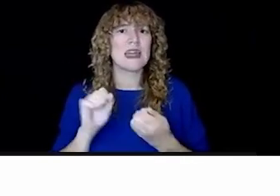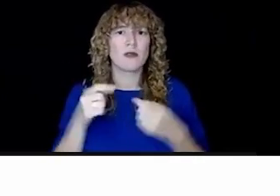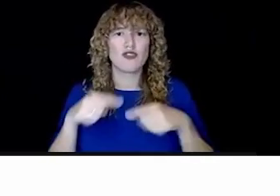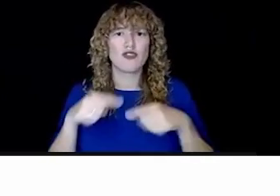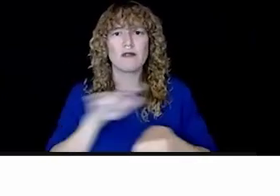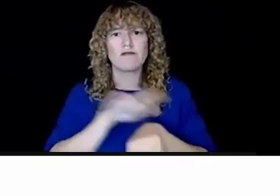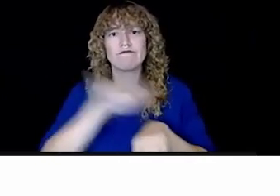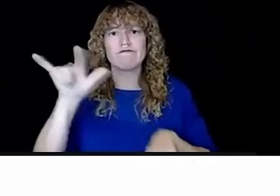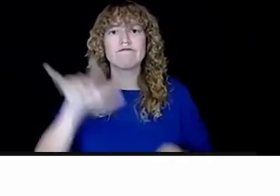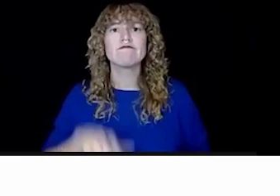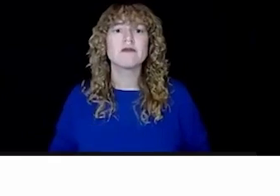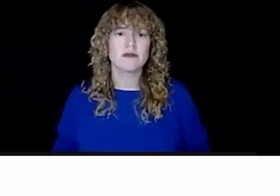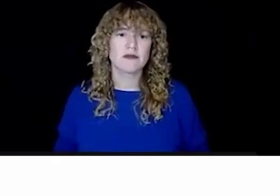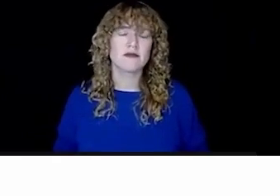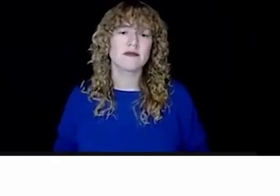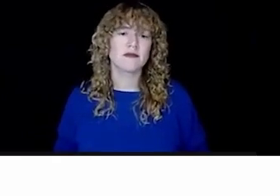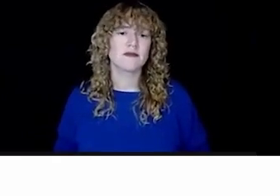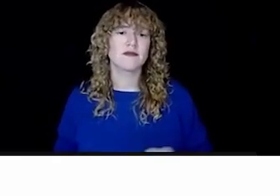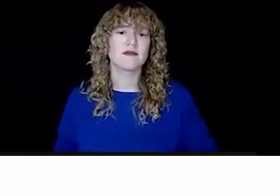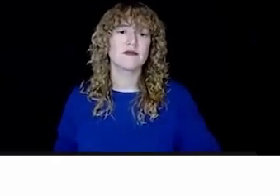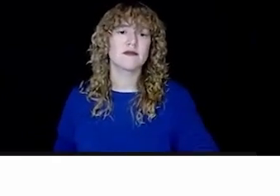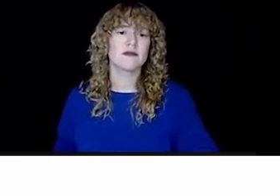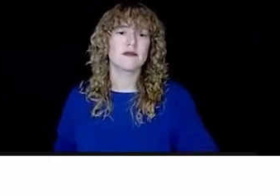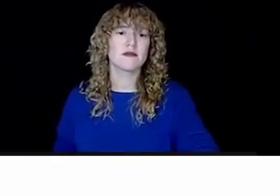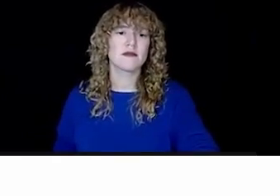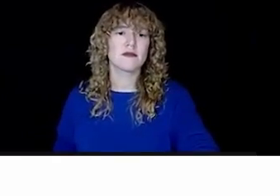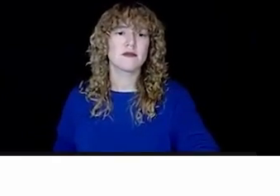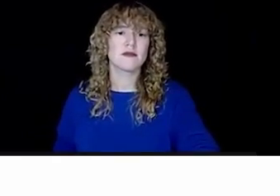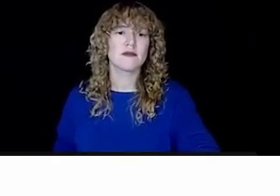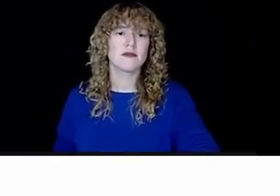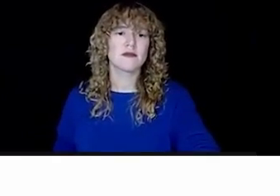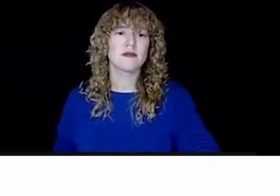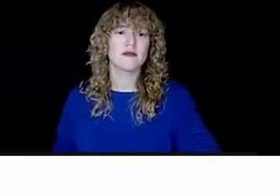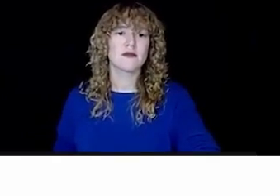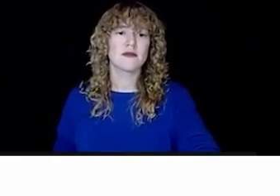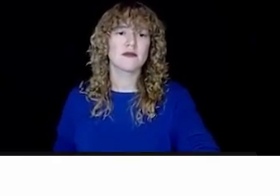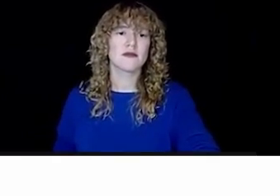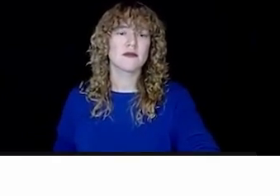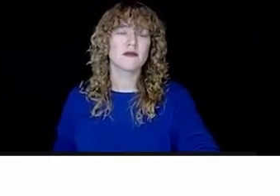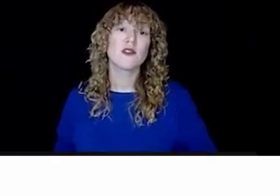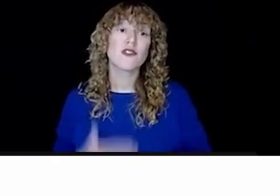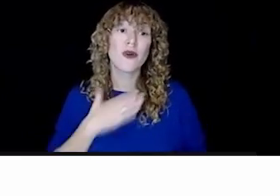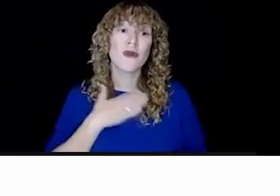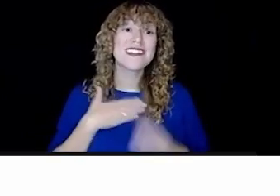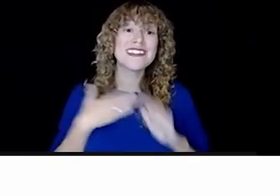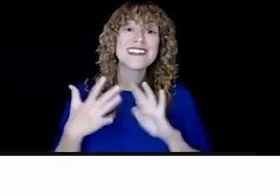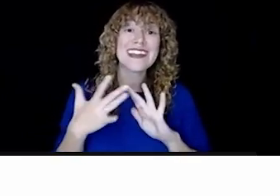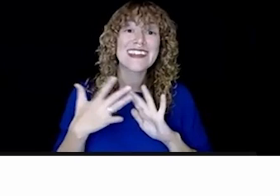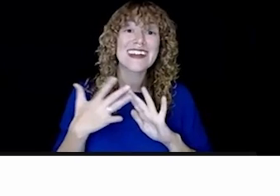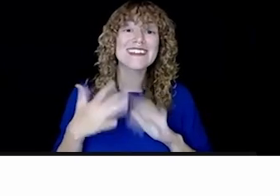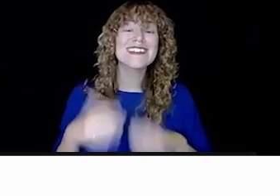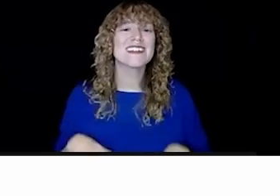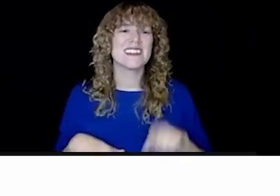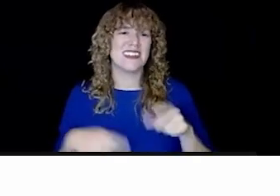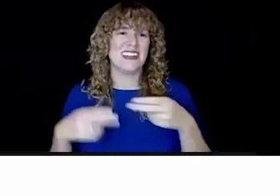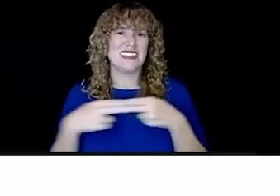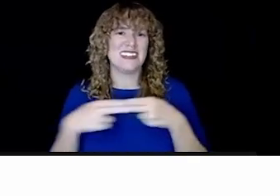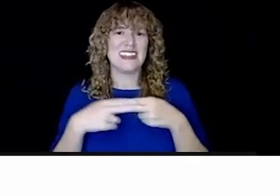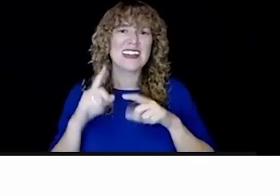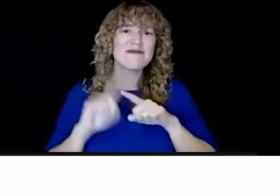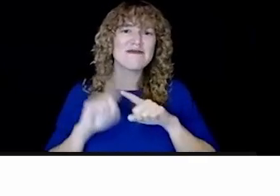future. So please stay in touch with us. On this slide, we have my email